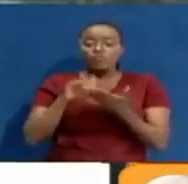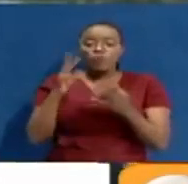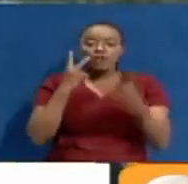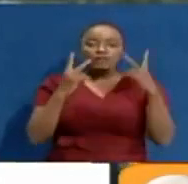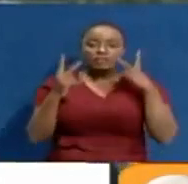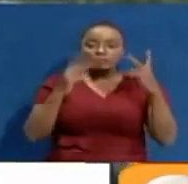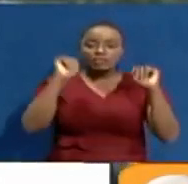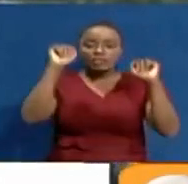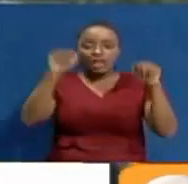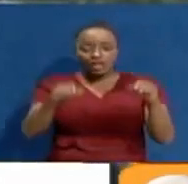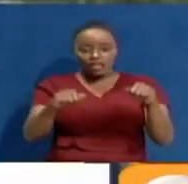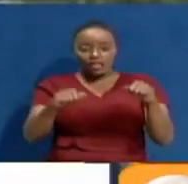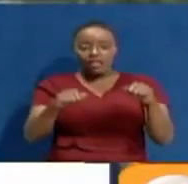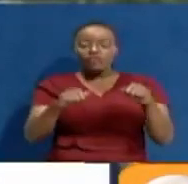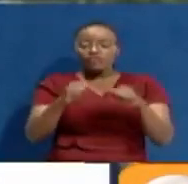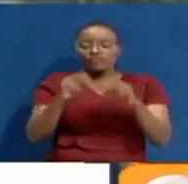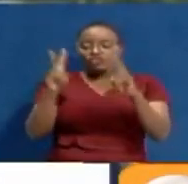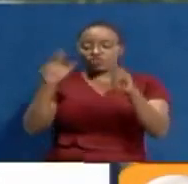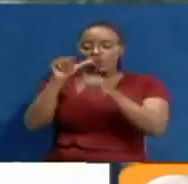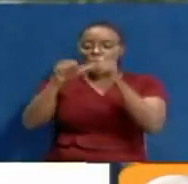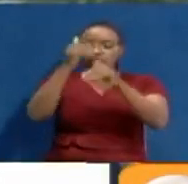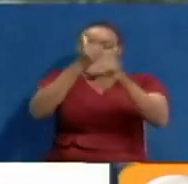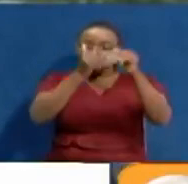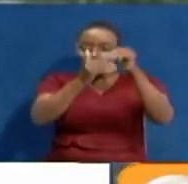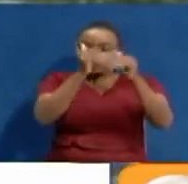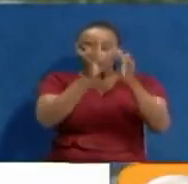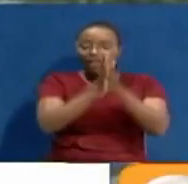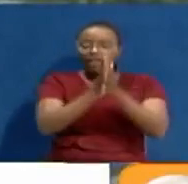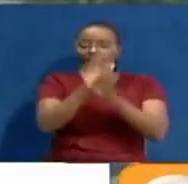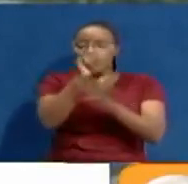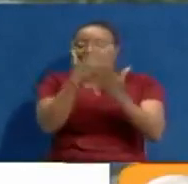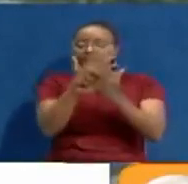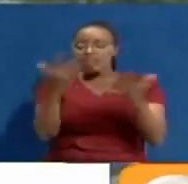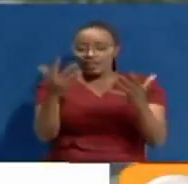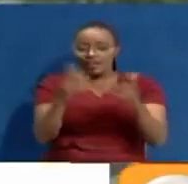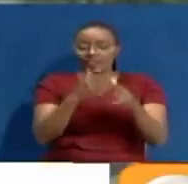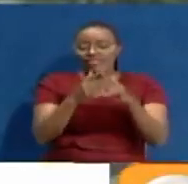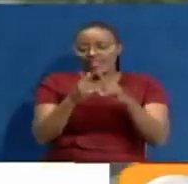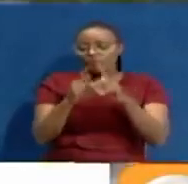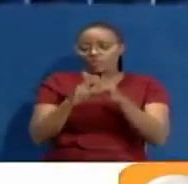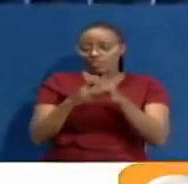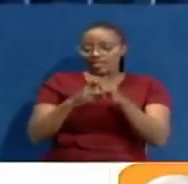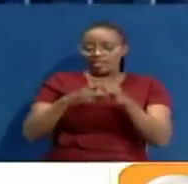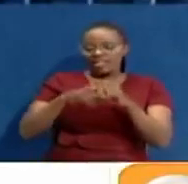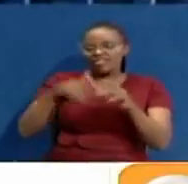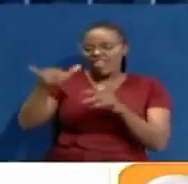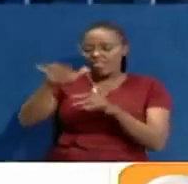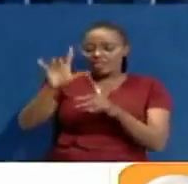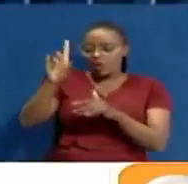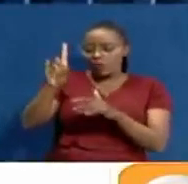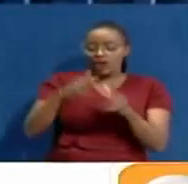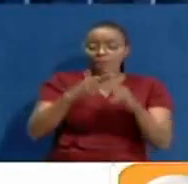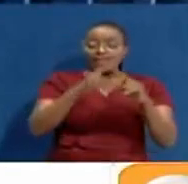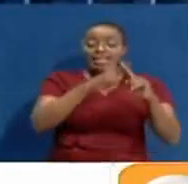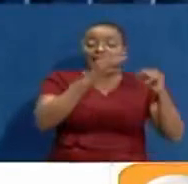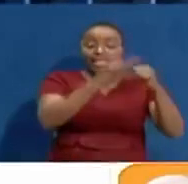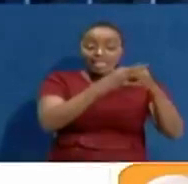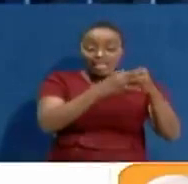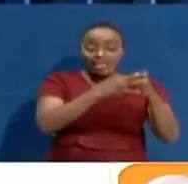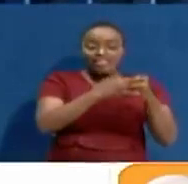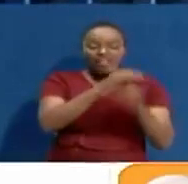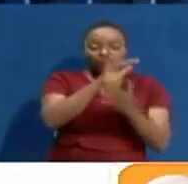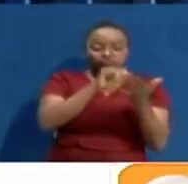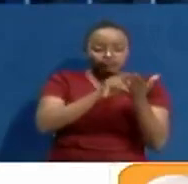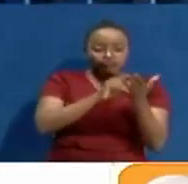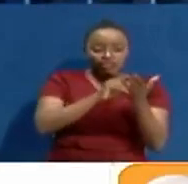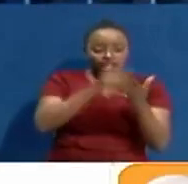visibility in terms of the construction and everything else, we started with one site, but now we have 8 sites.